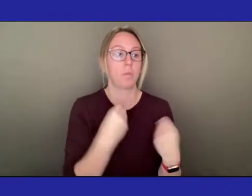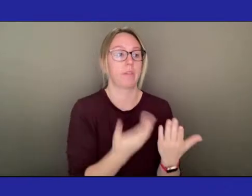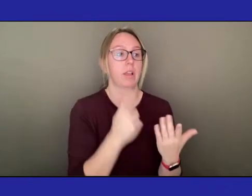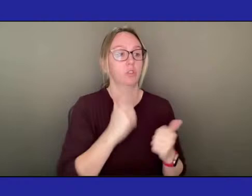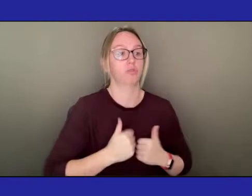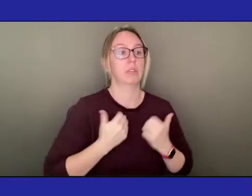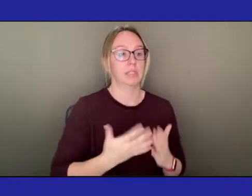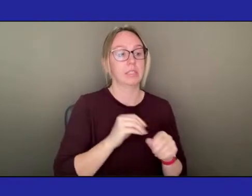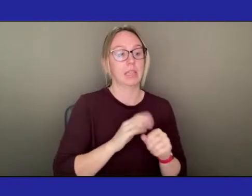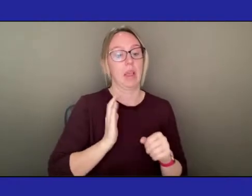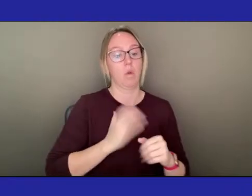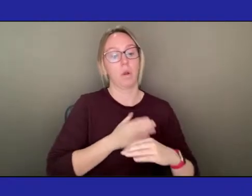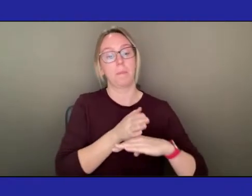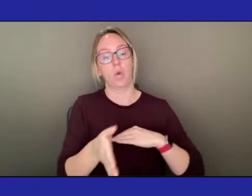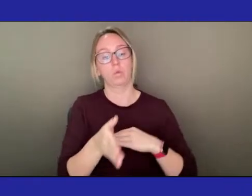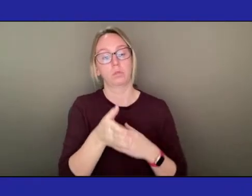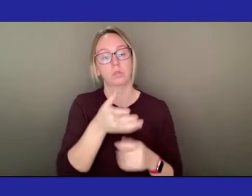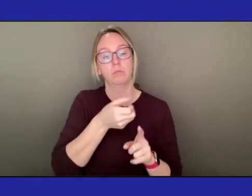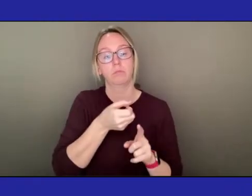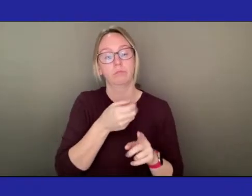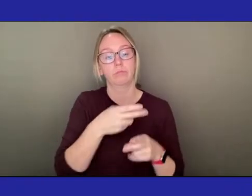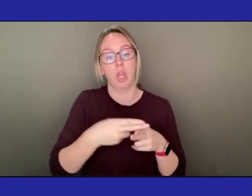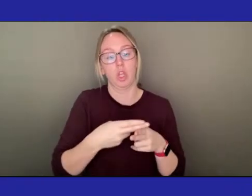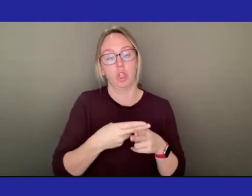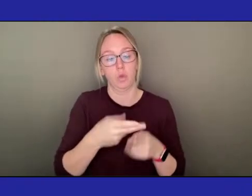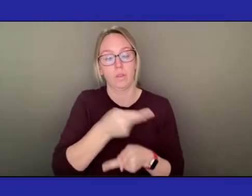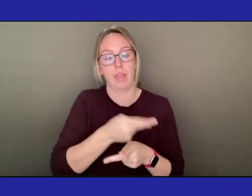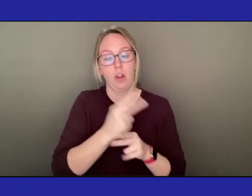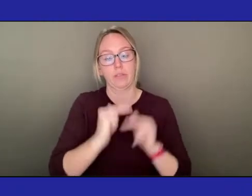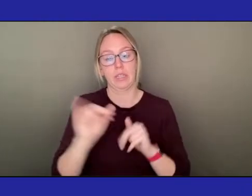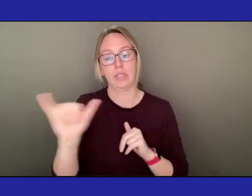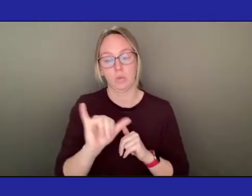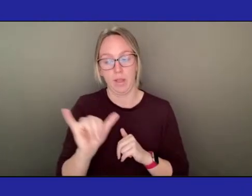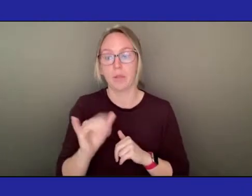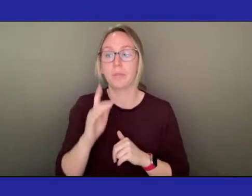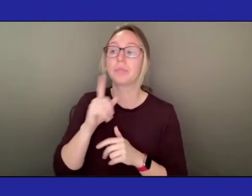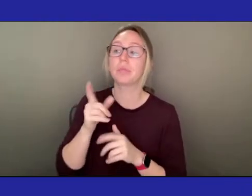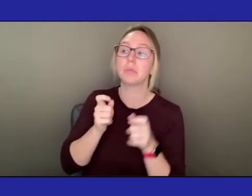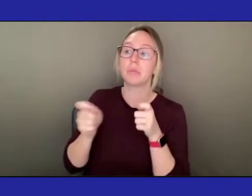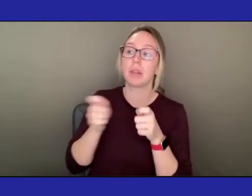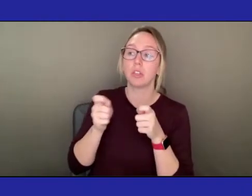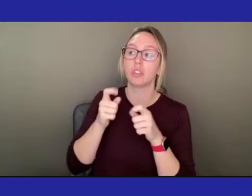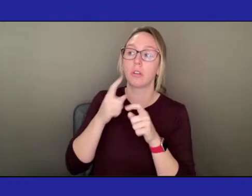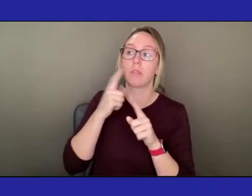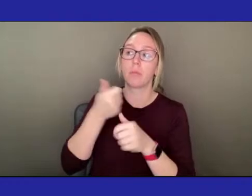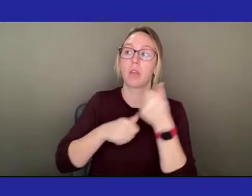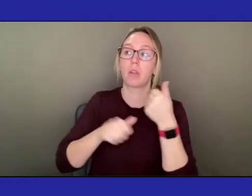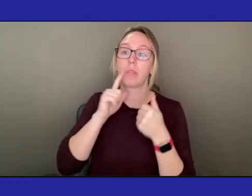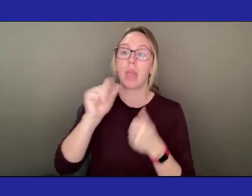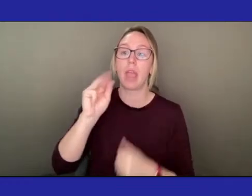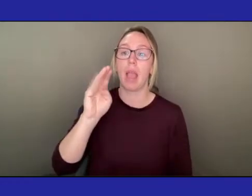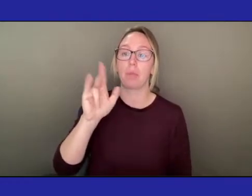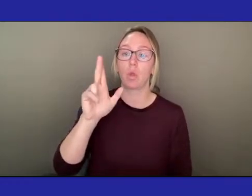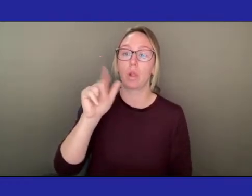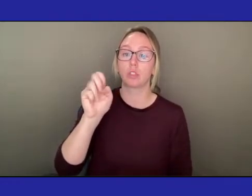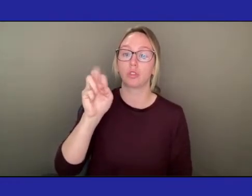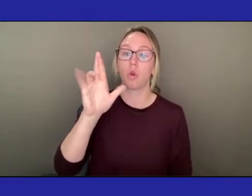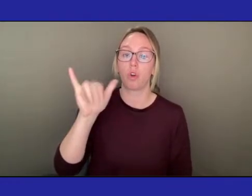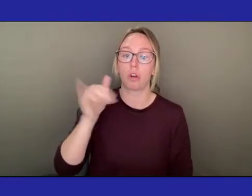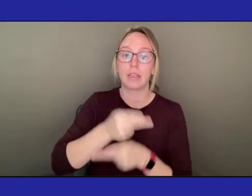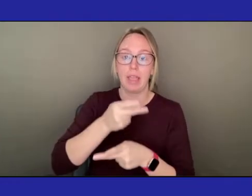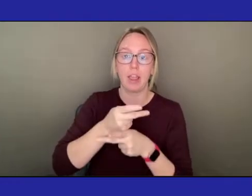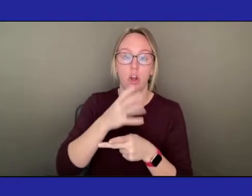well. The current contract is managed by our team in the Office of Ambulatory Care and Population Health, and it expires on November